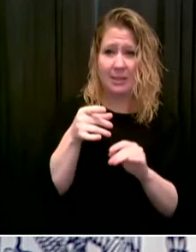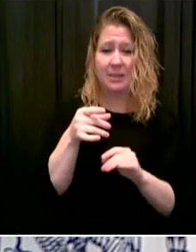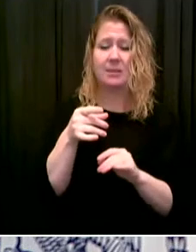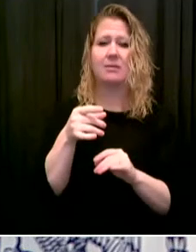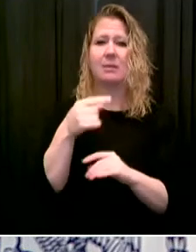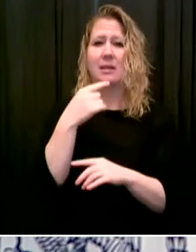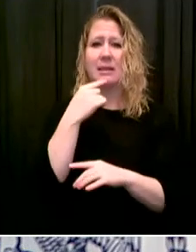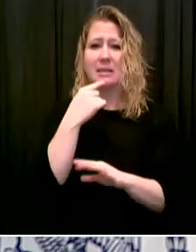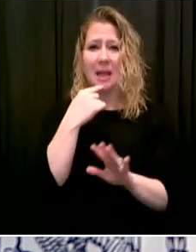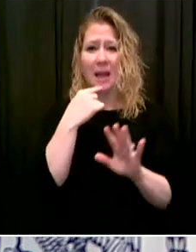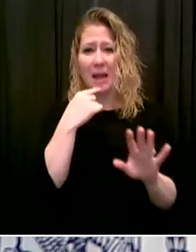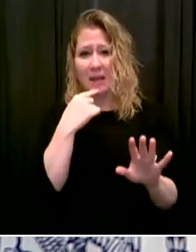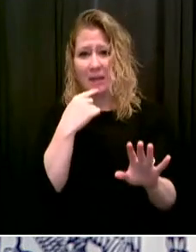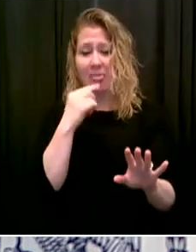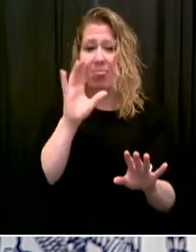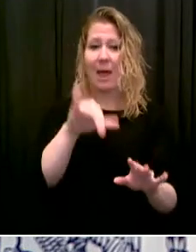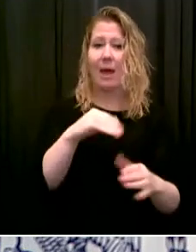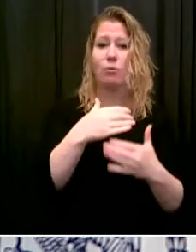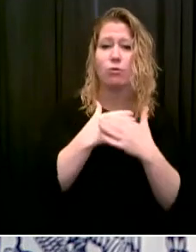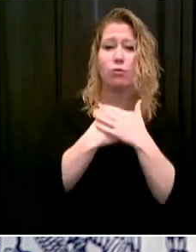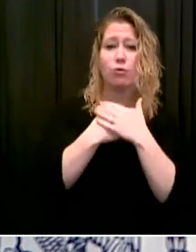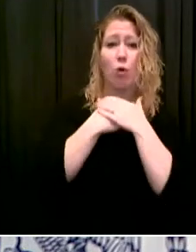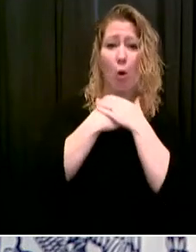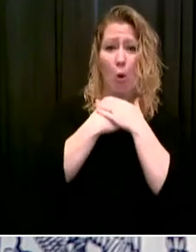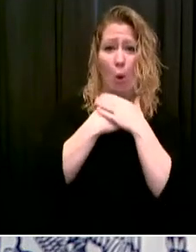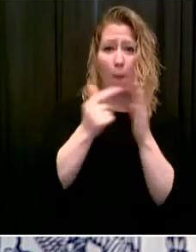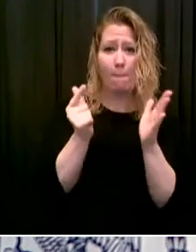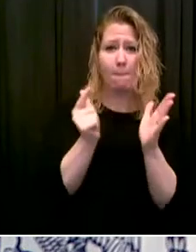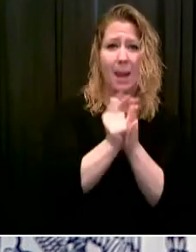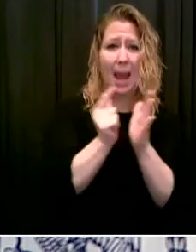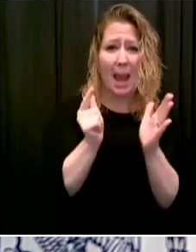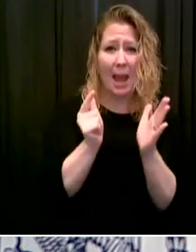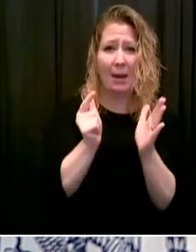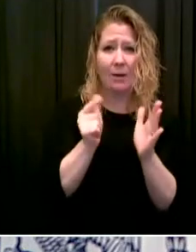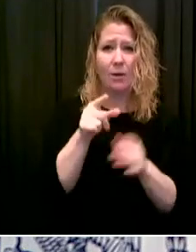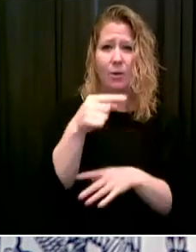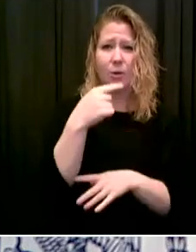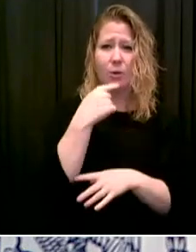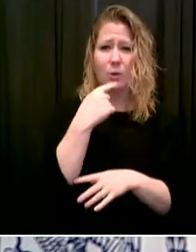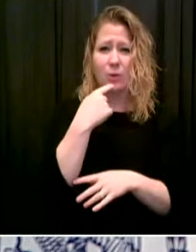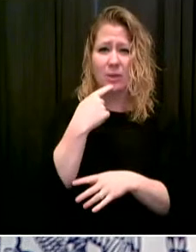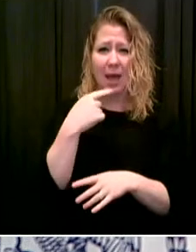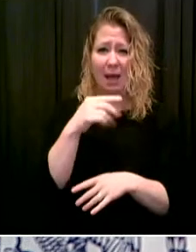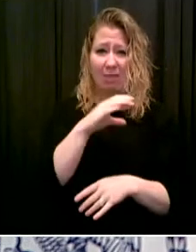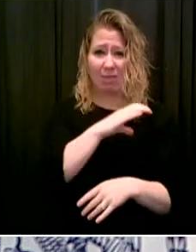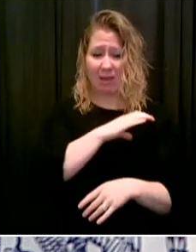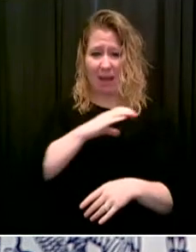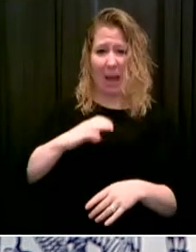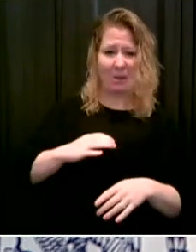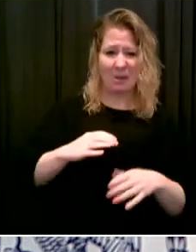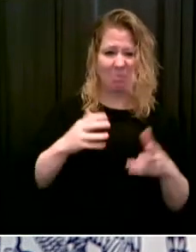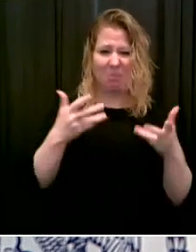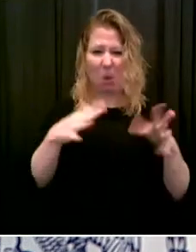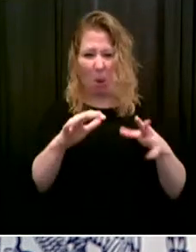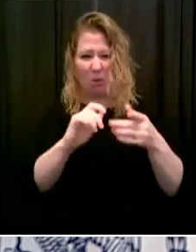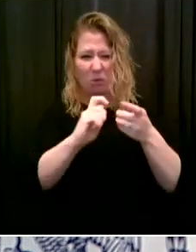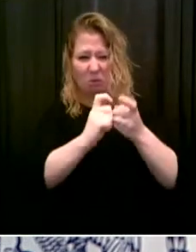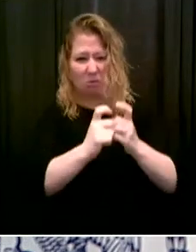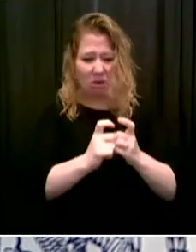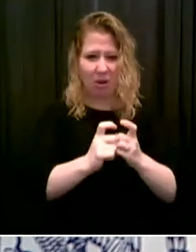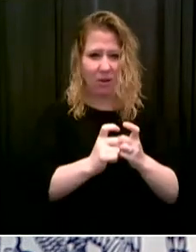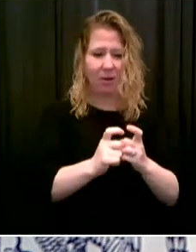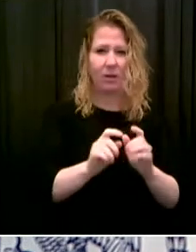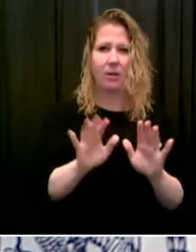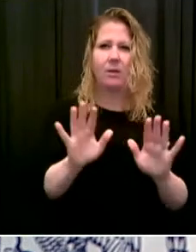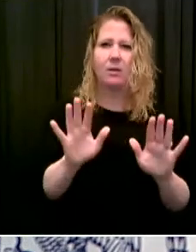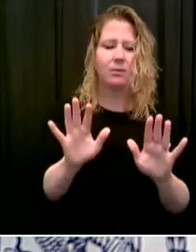it was last summer. You did not mention that this. Wait a minute. Make sure we understand. You're saying the legislation. Diaphragm bill.